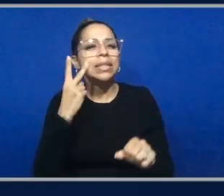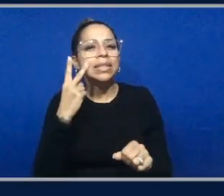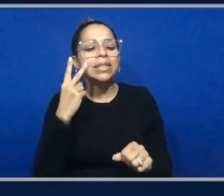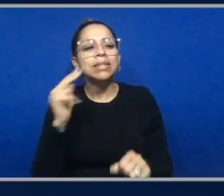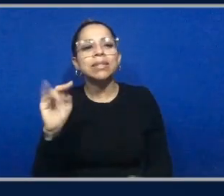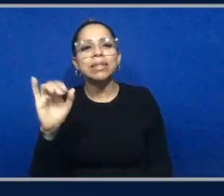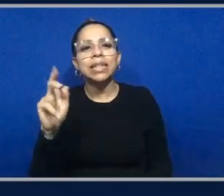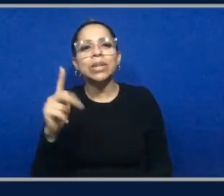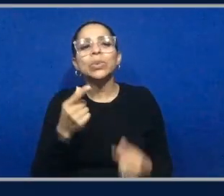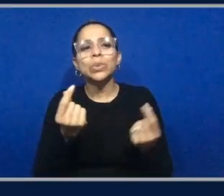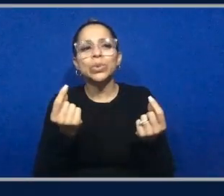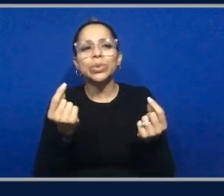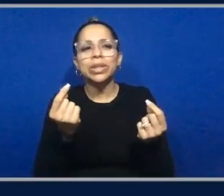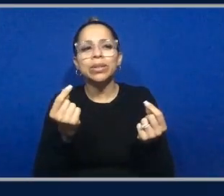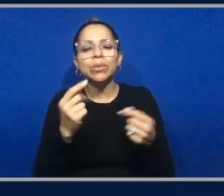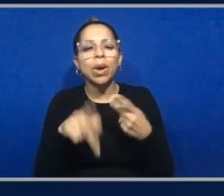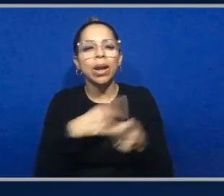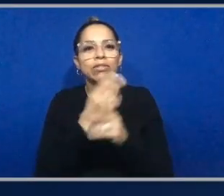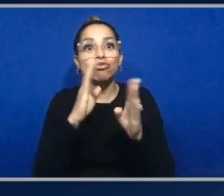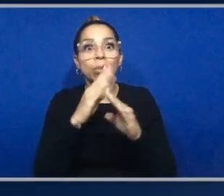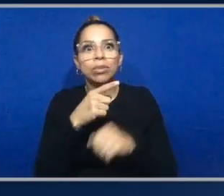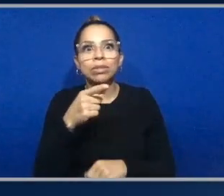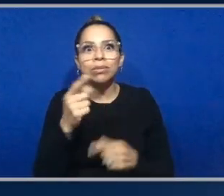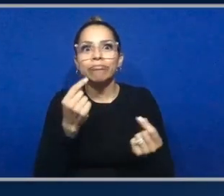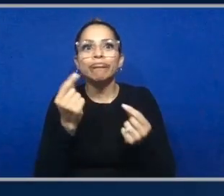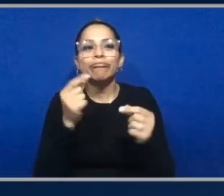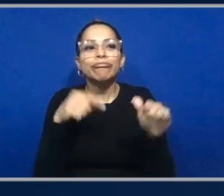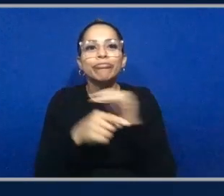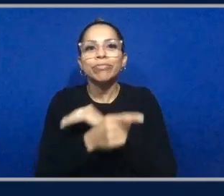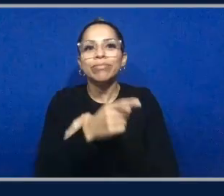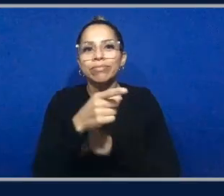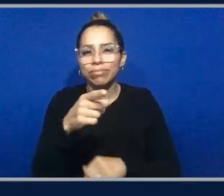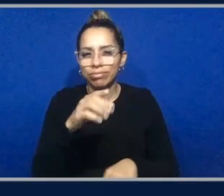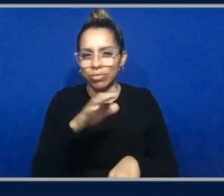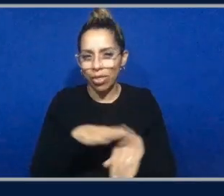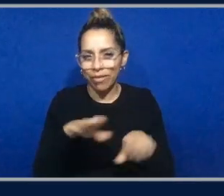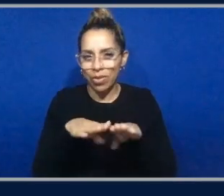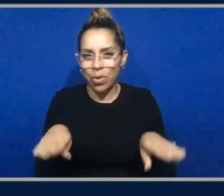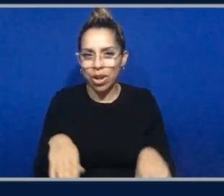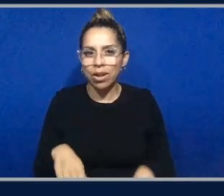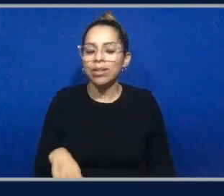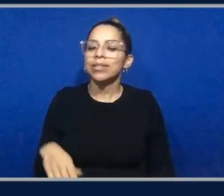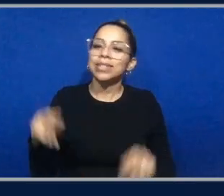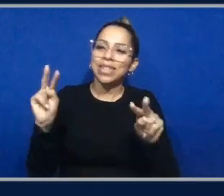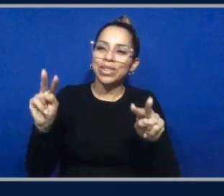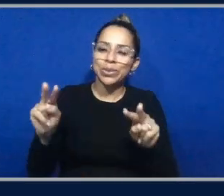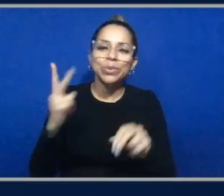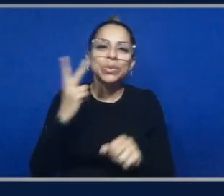Hey, everyone. Stay tuned for more from AWS OnAir. But first, we're going to find out where Nick is in the field.